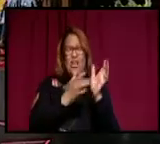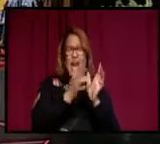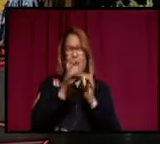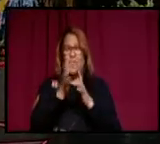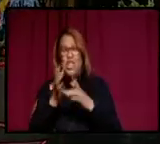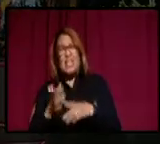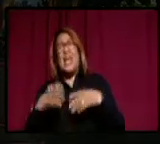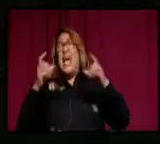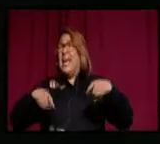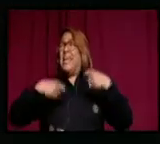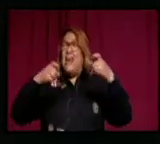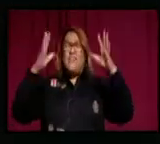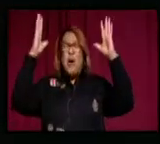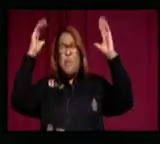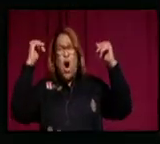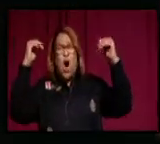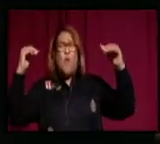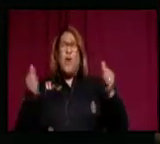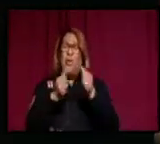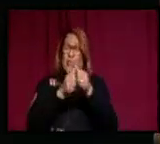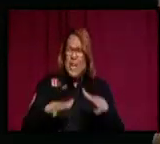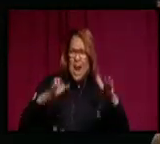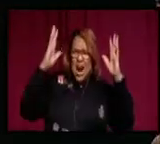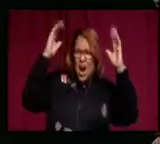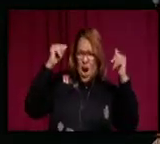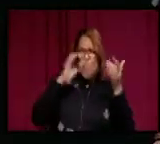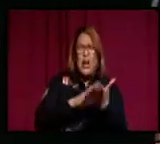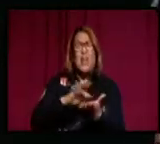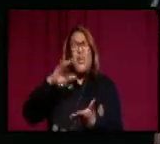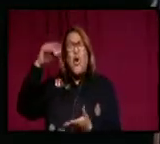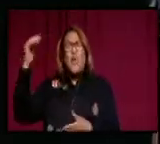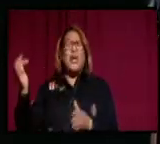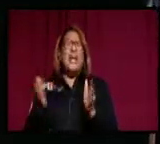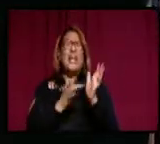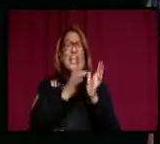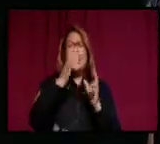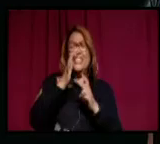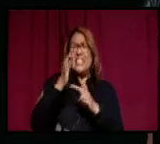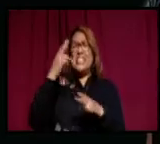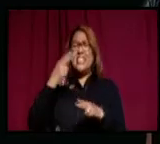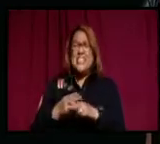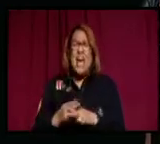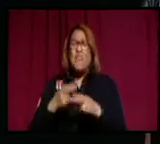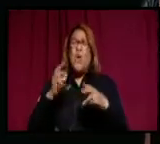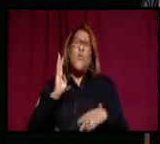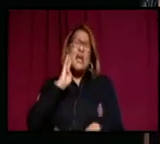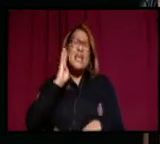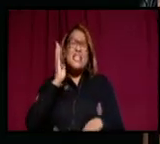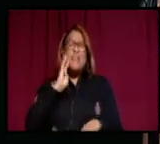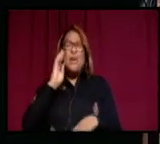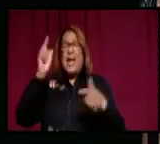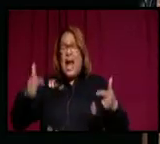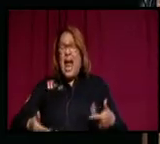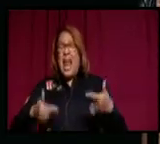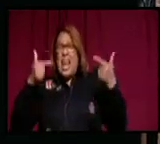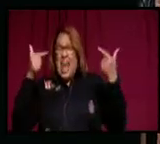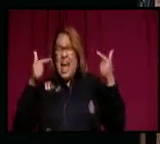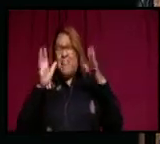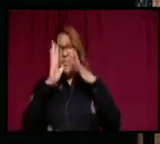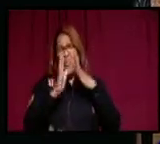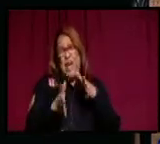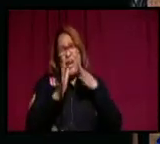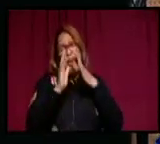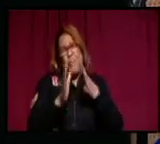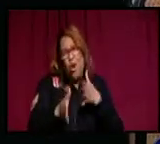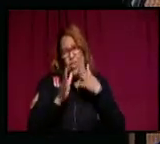Give them hope, hope in the hope of glory in the name of Jesus. We speak life here the Messiah.